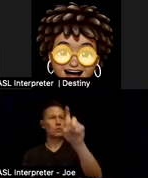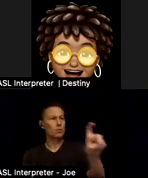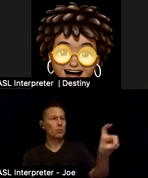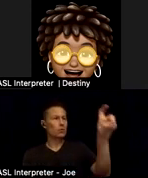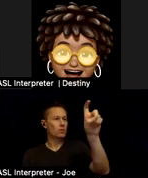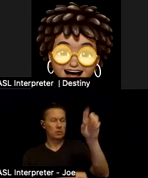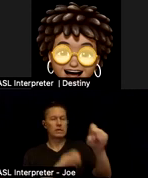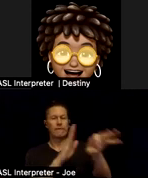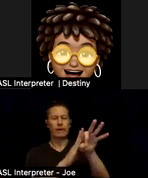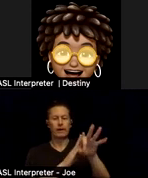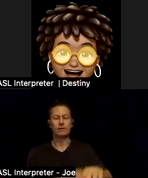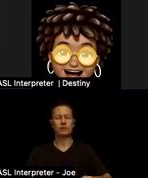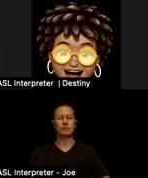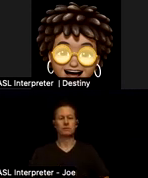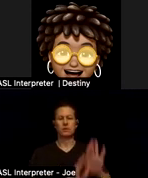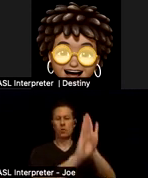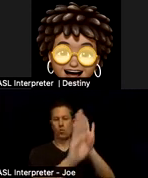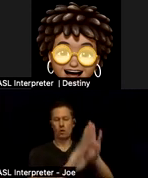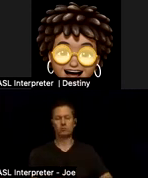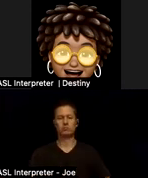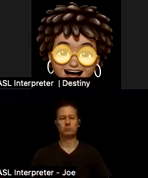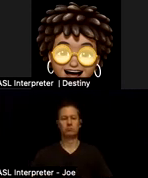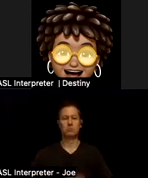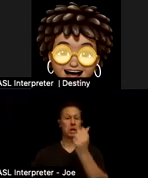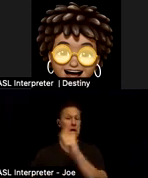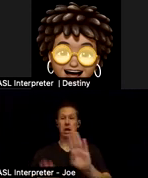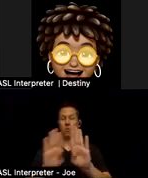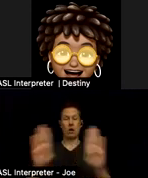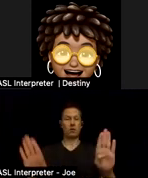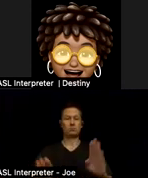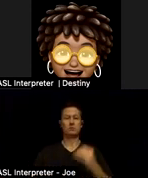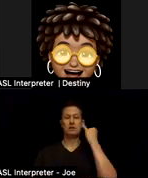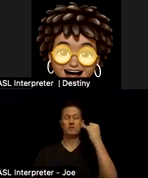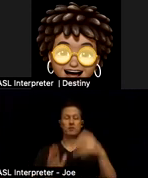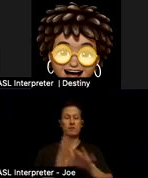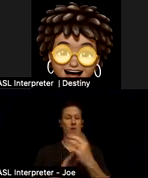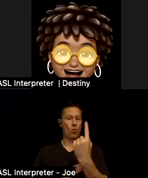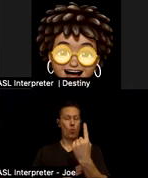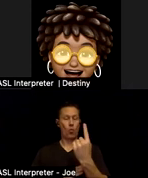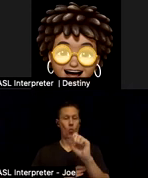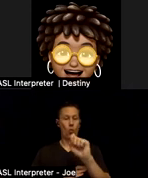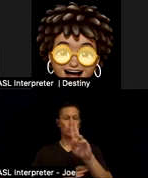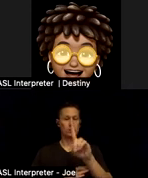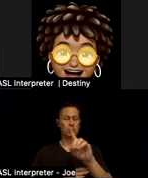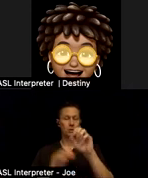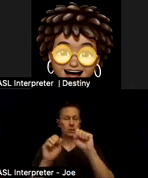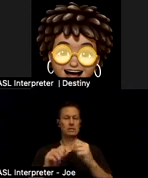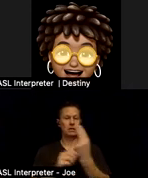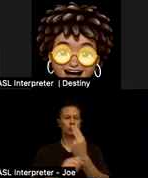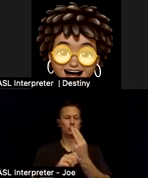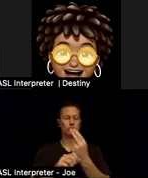that you can use. The idea here on any wall is once you find one wall stud, you should be able to use a tape measure and find all the